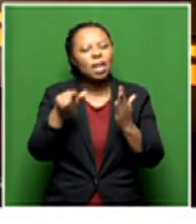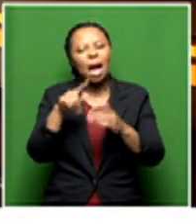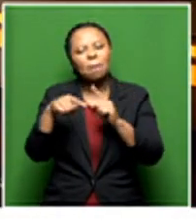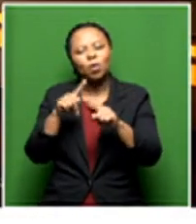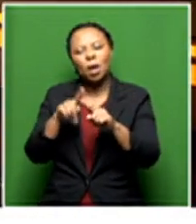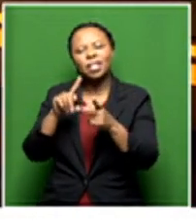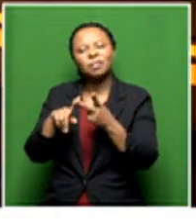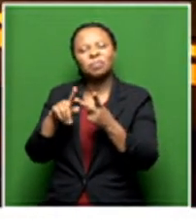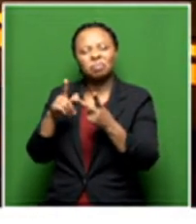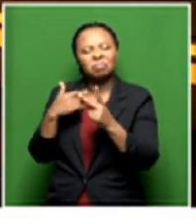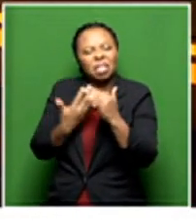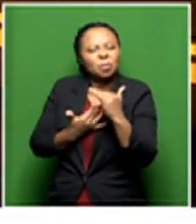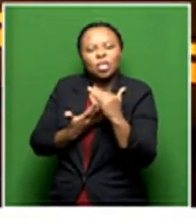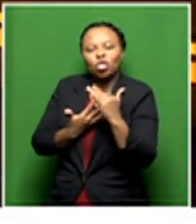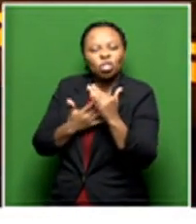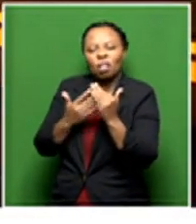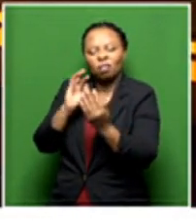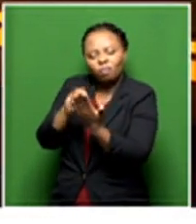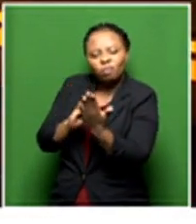the inspiration behind putting it all together?